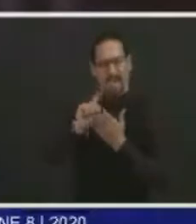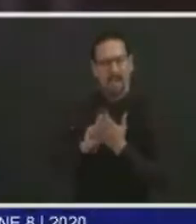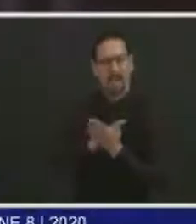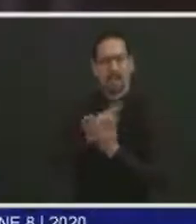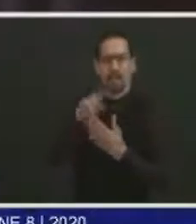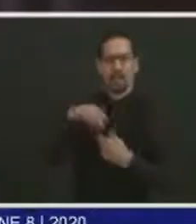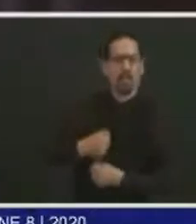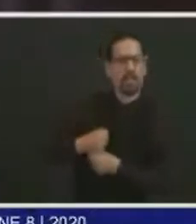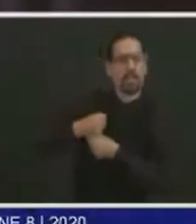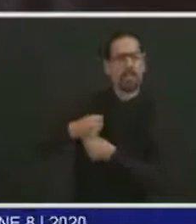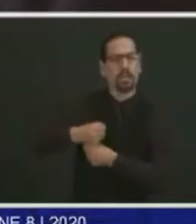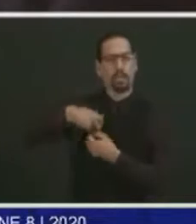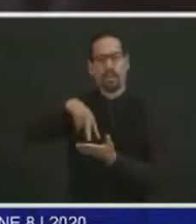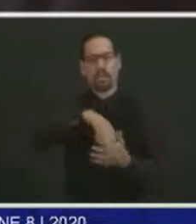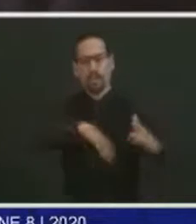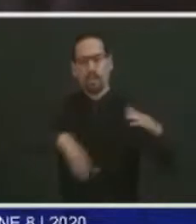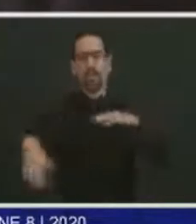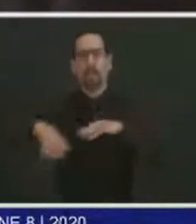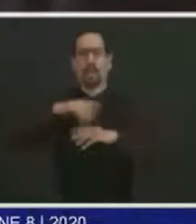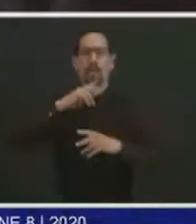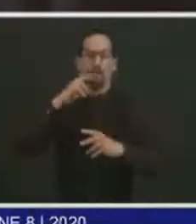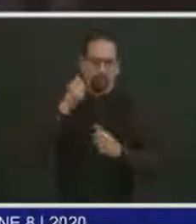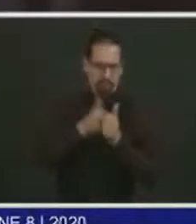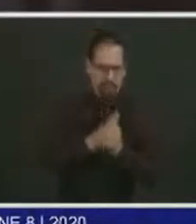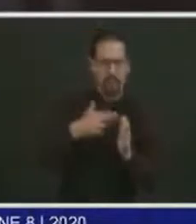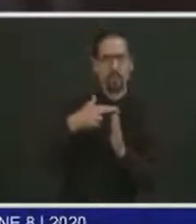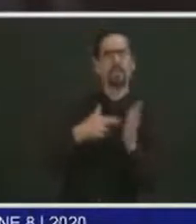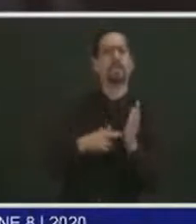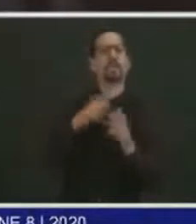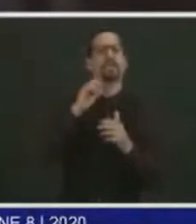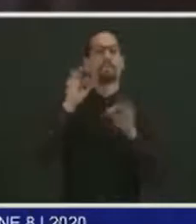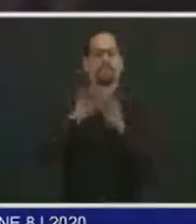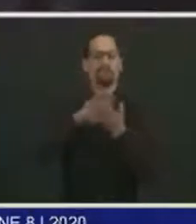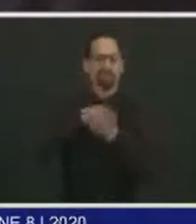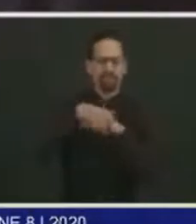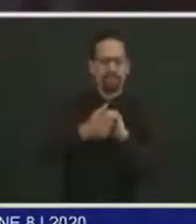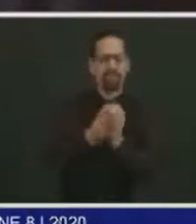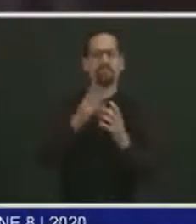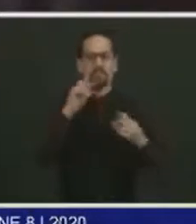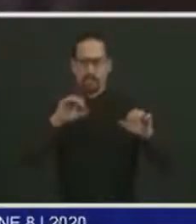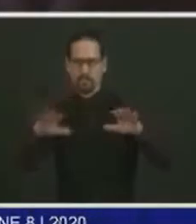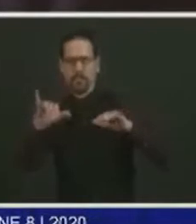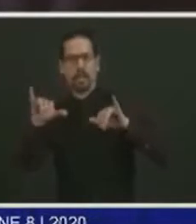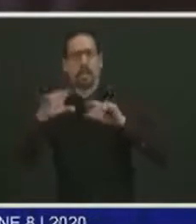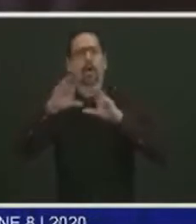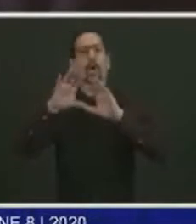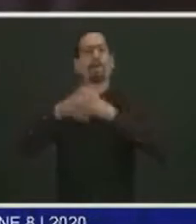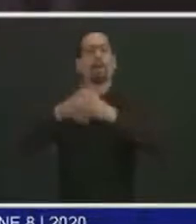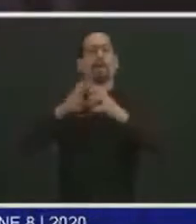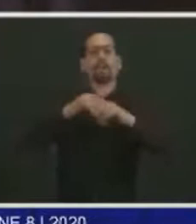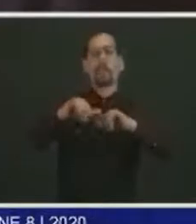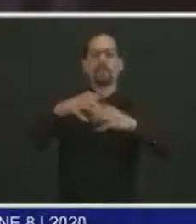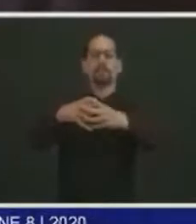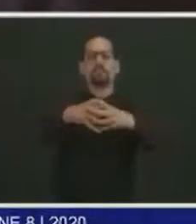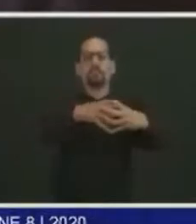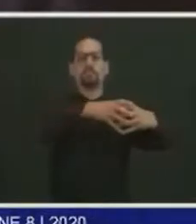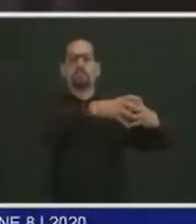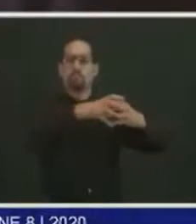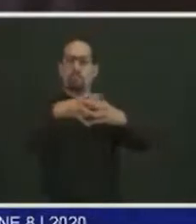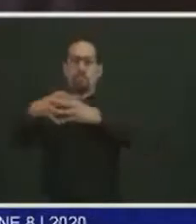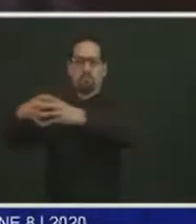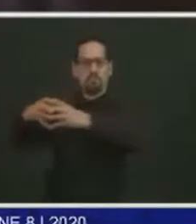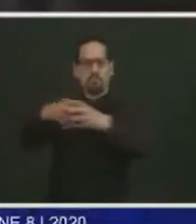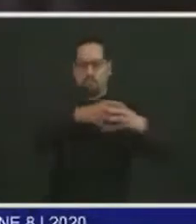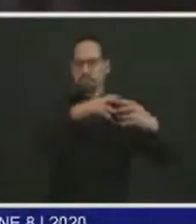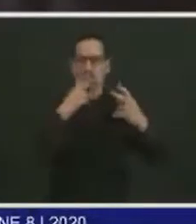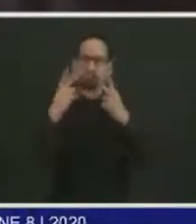trying to follow the rules, using hand sanitizer, staying with the groups they came with, wearing masks. So I